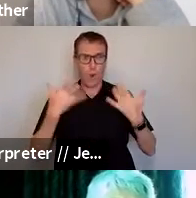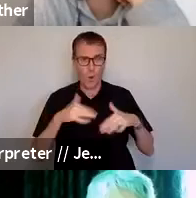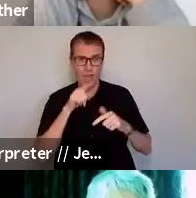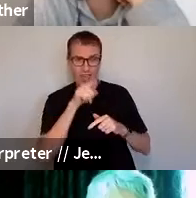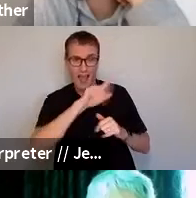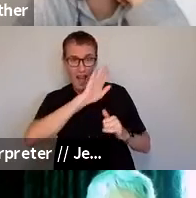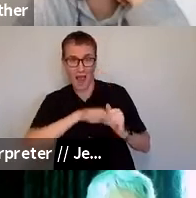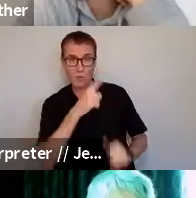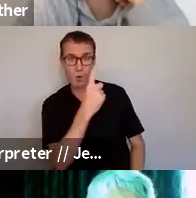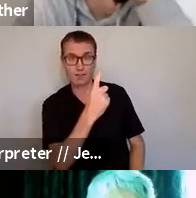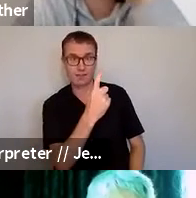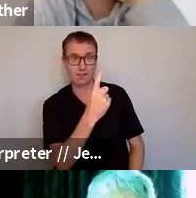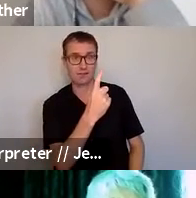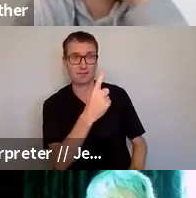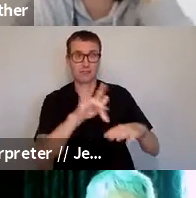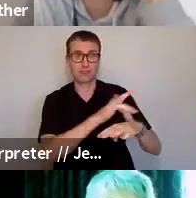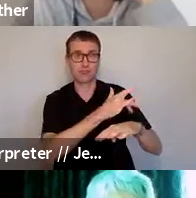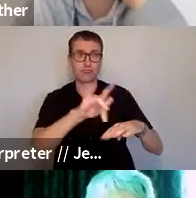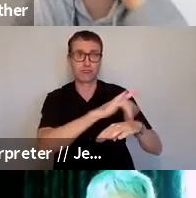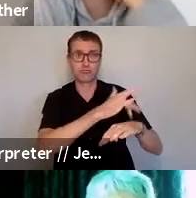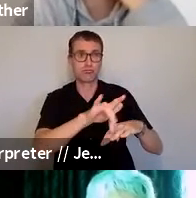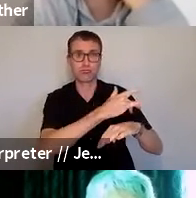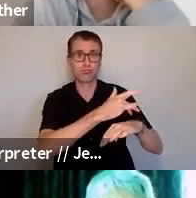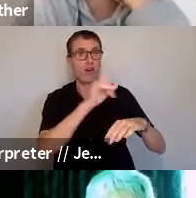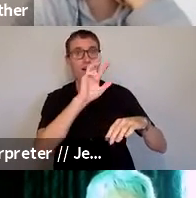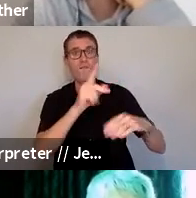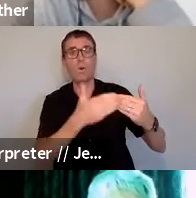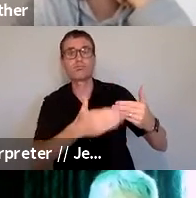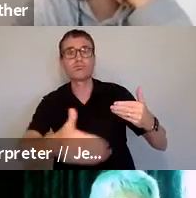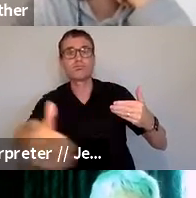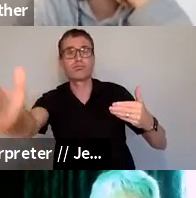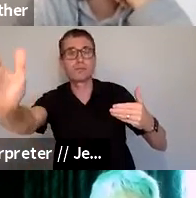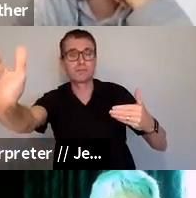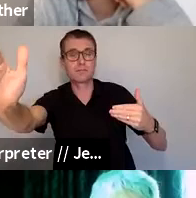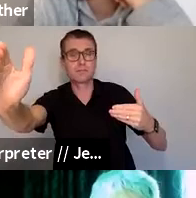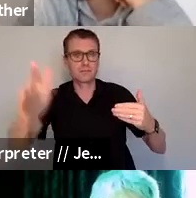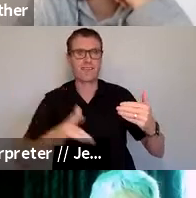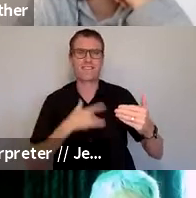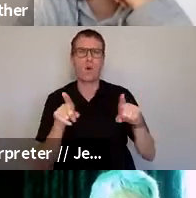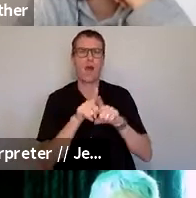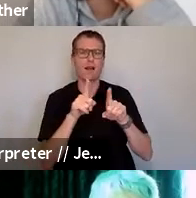the last show, not on earth, but that the feeling of the last night.